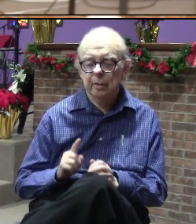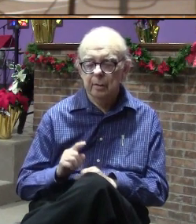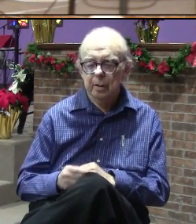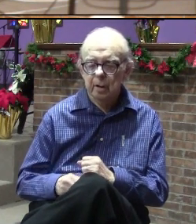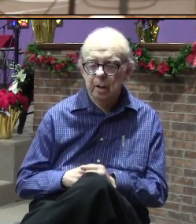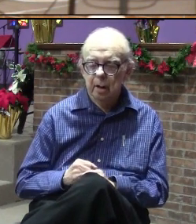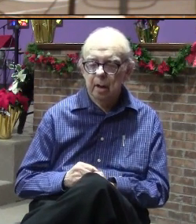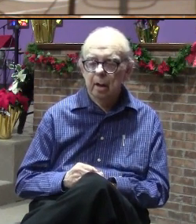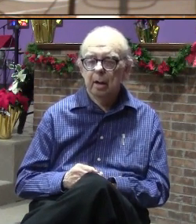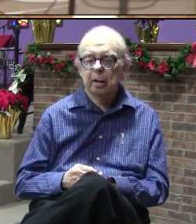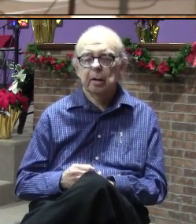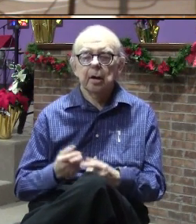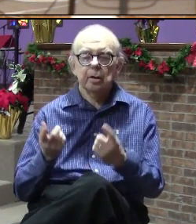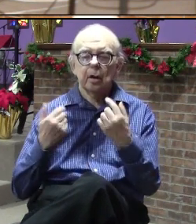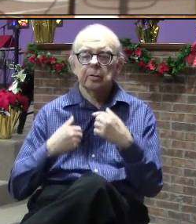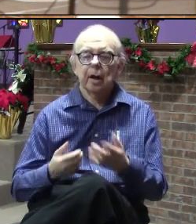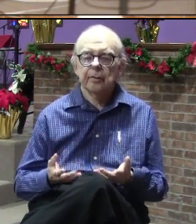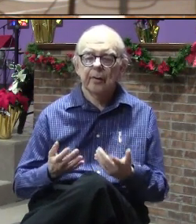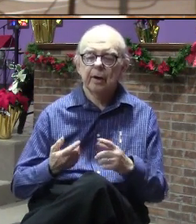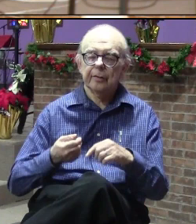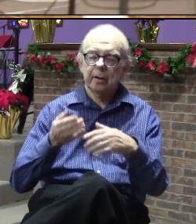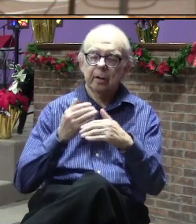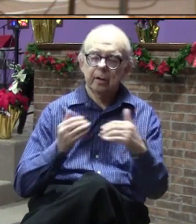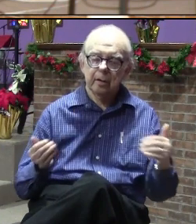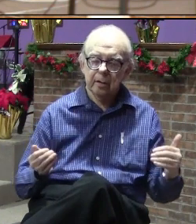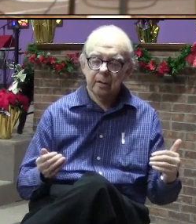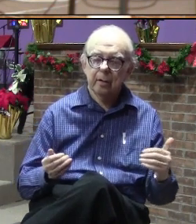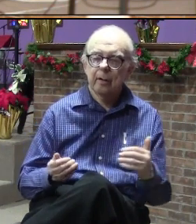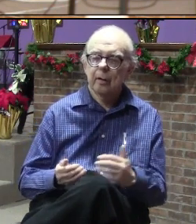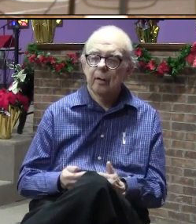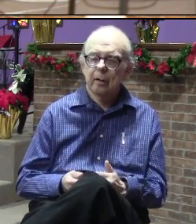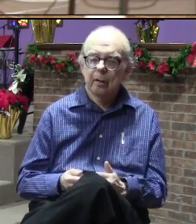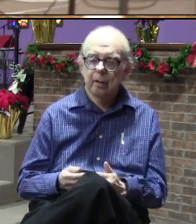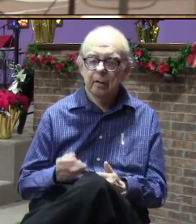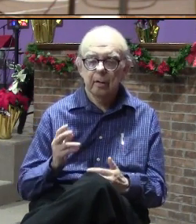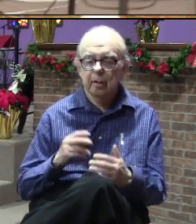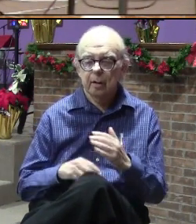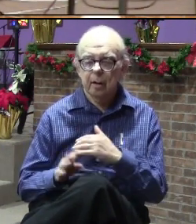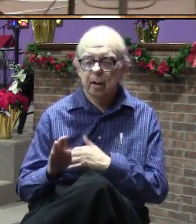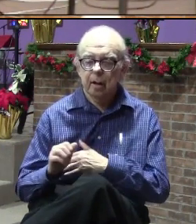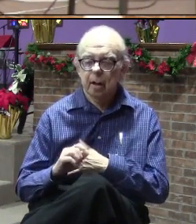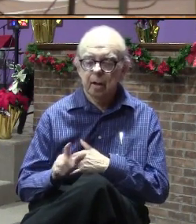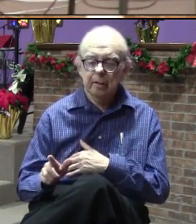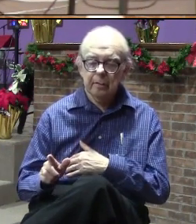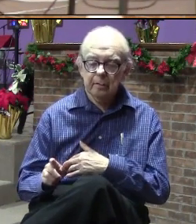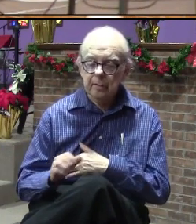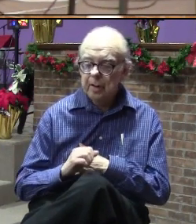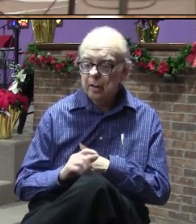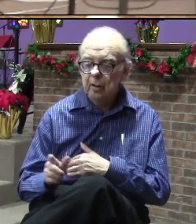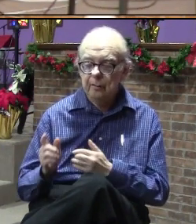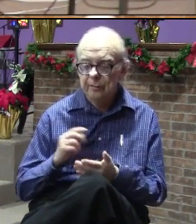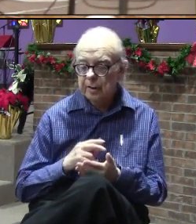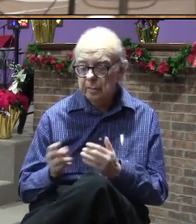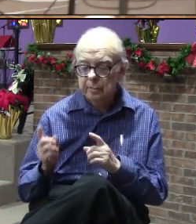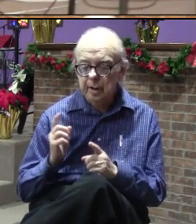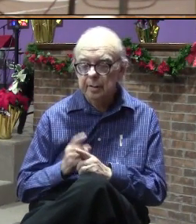He called down fire from heaven. He killed the prophets of Baal, all fell,